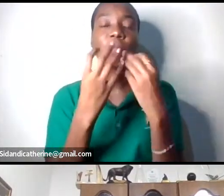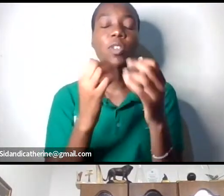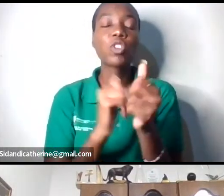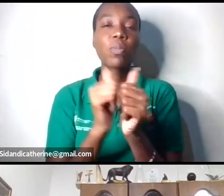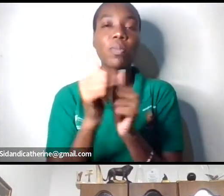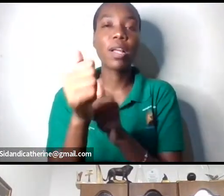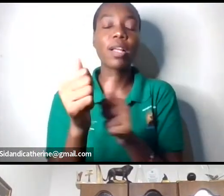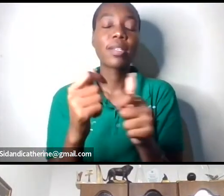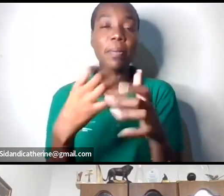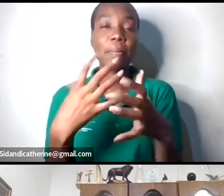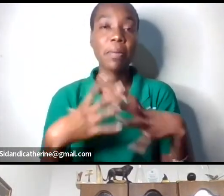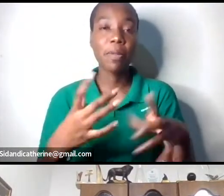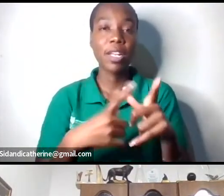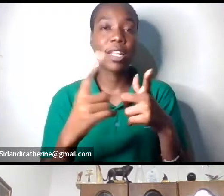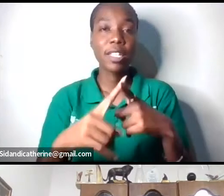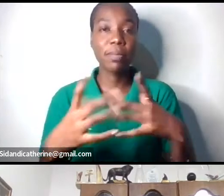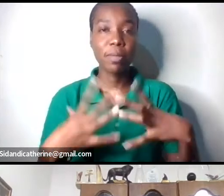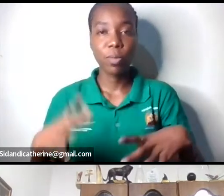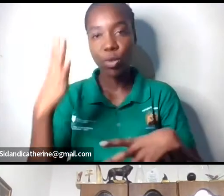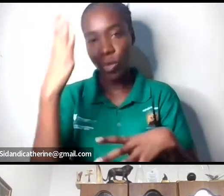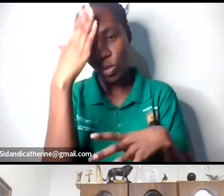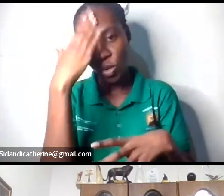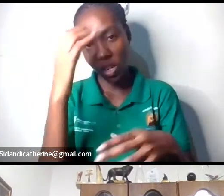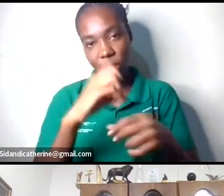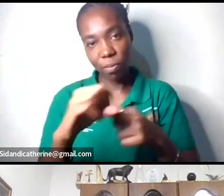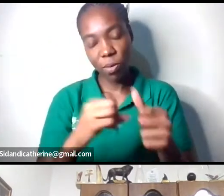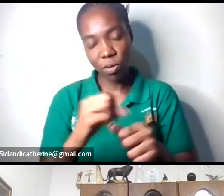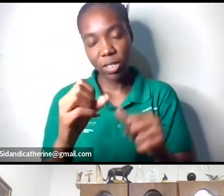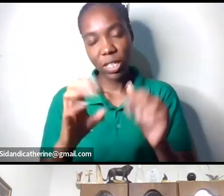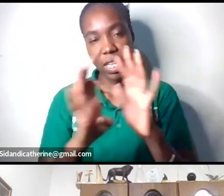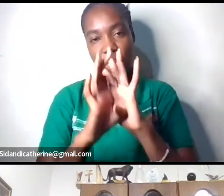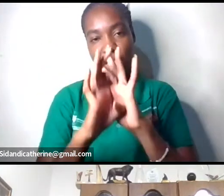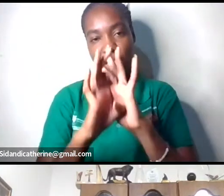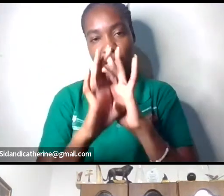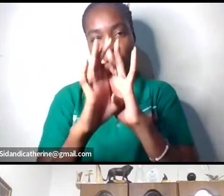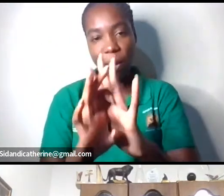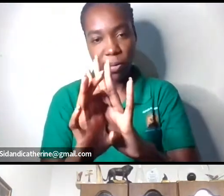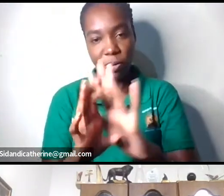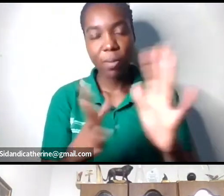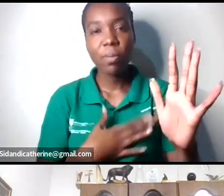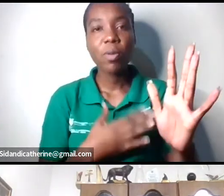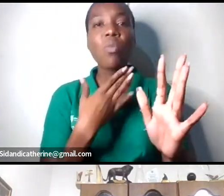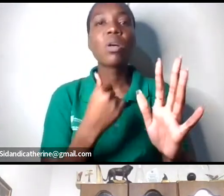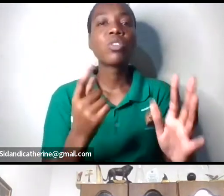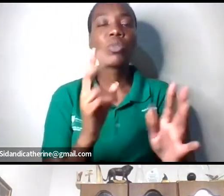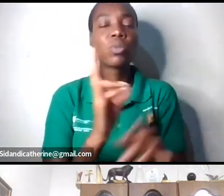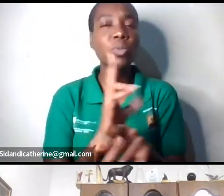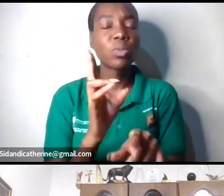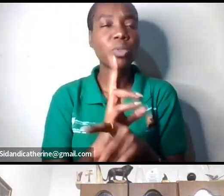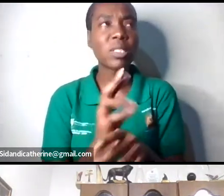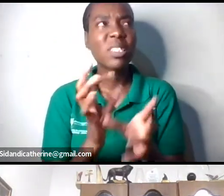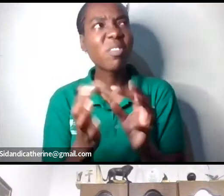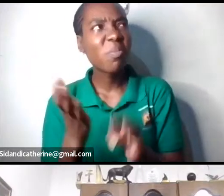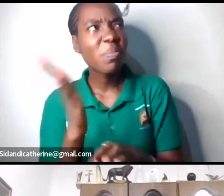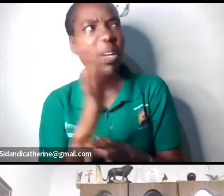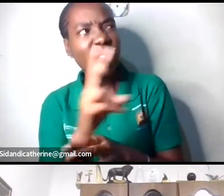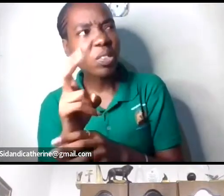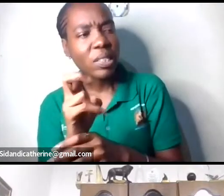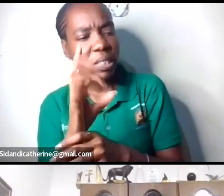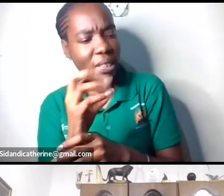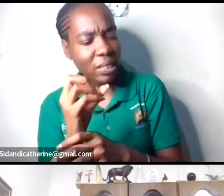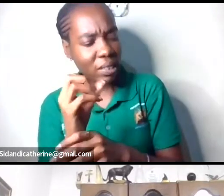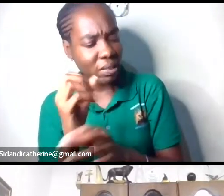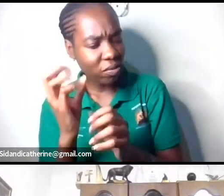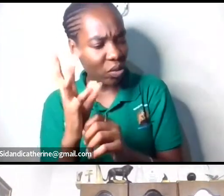they can actually know? The example I like to use is, if you go back 20, 30, 40 years when you used to use the